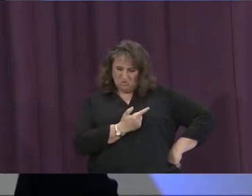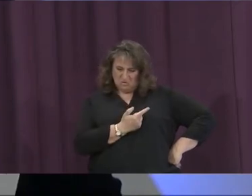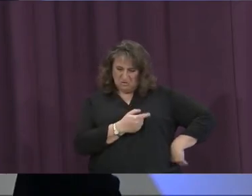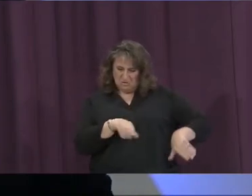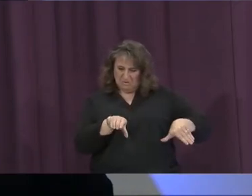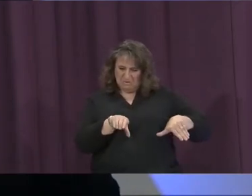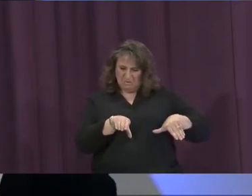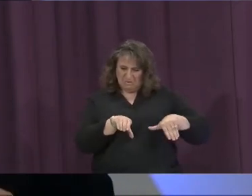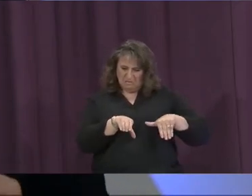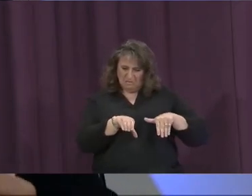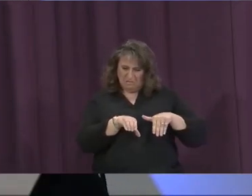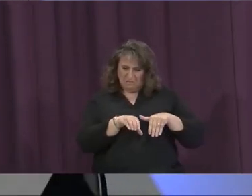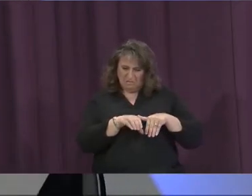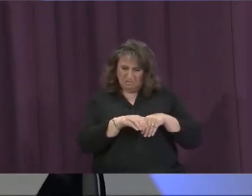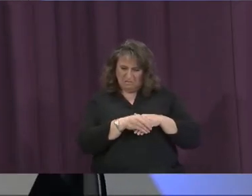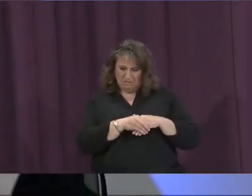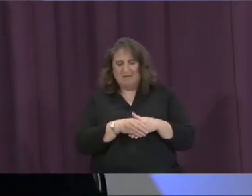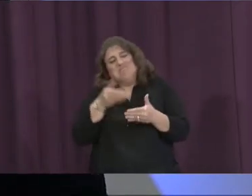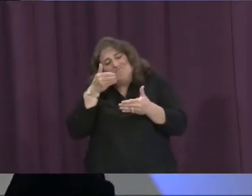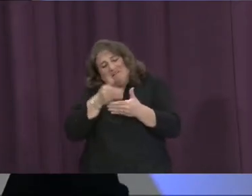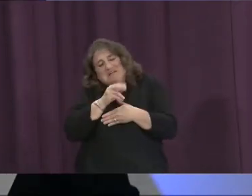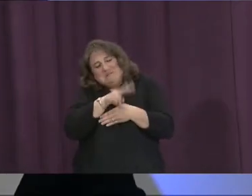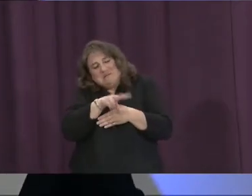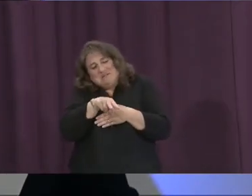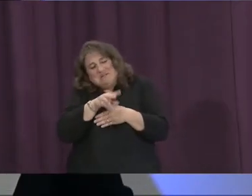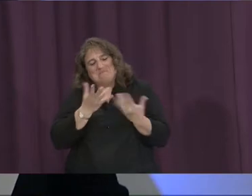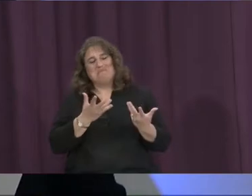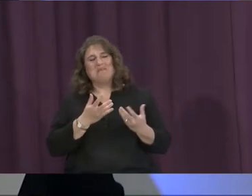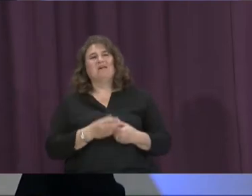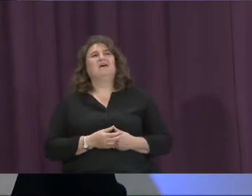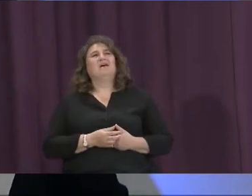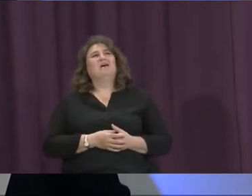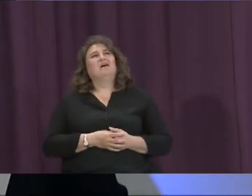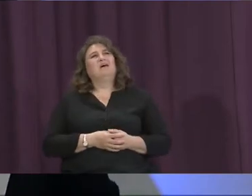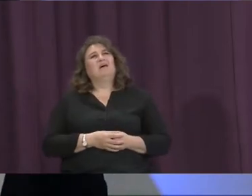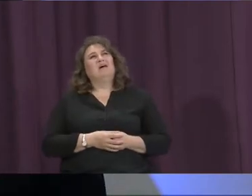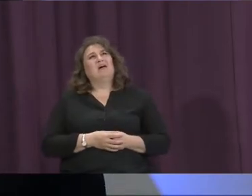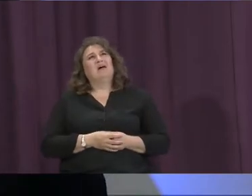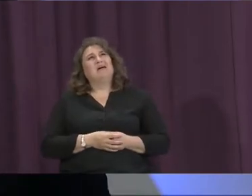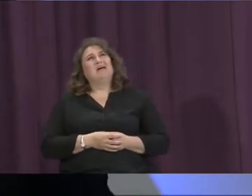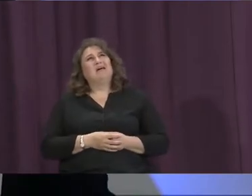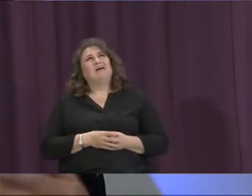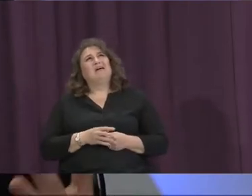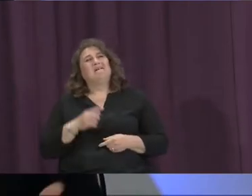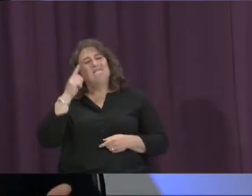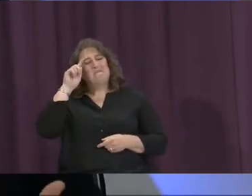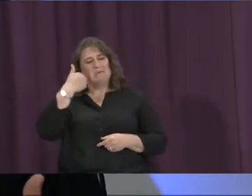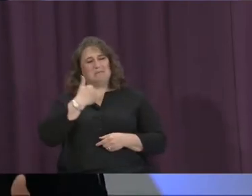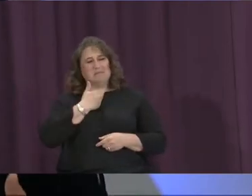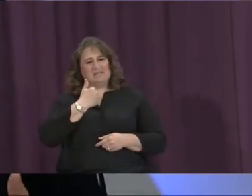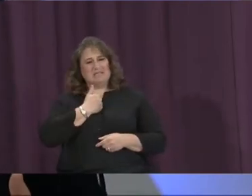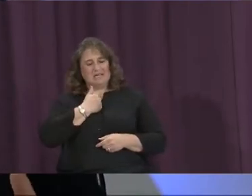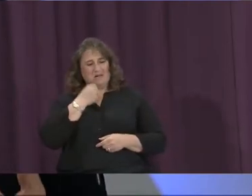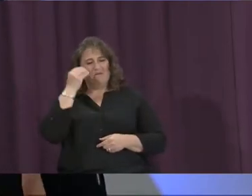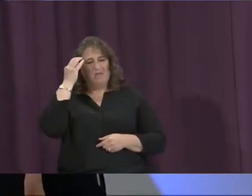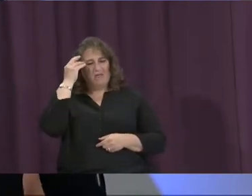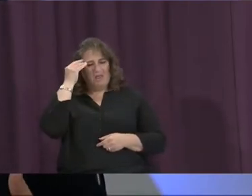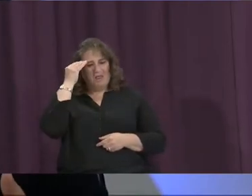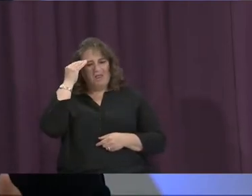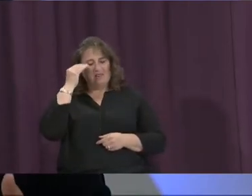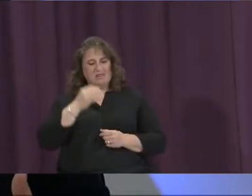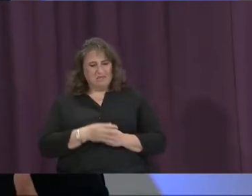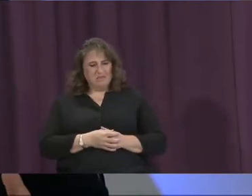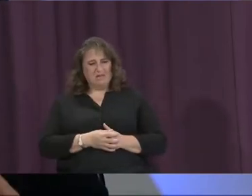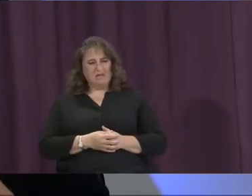I was just about ready to turn 22. I was almost 22 when I got married. But, you know, I think that, you know, when you look at